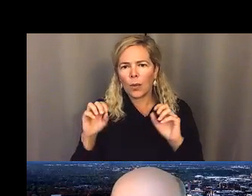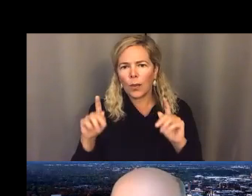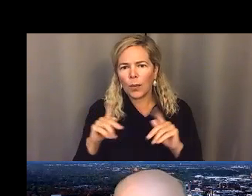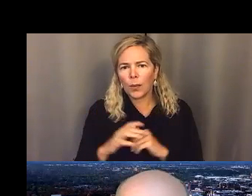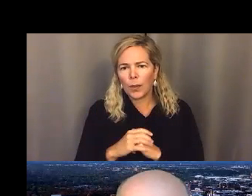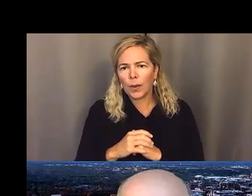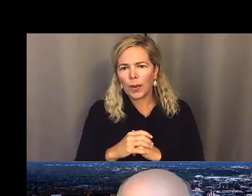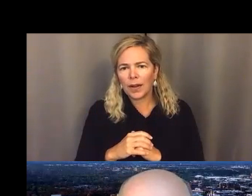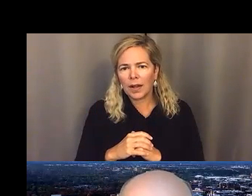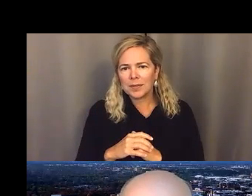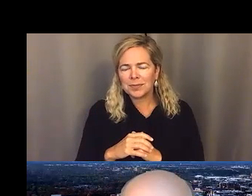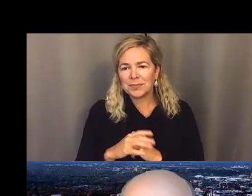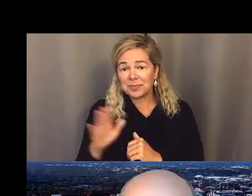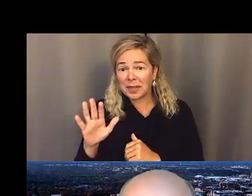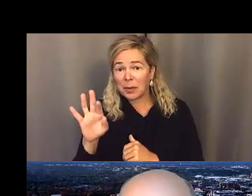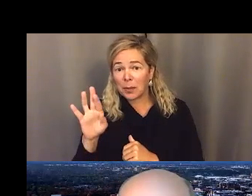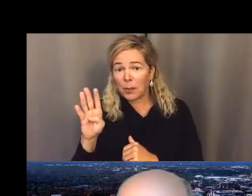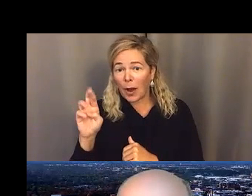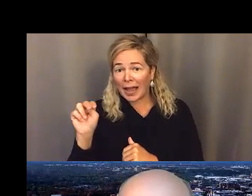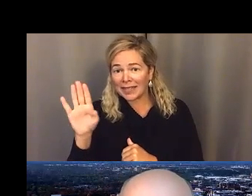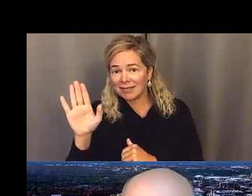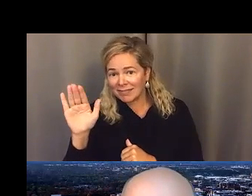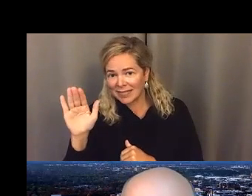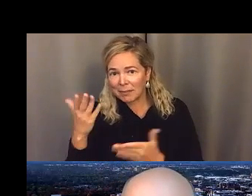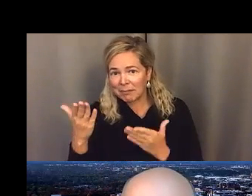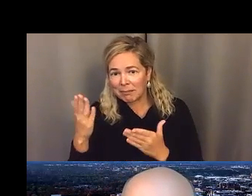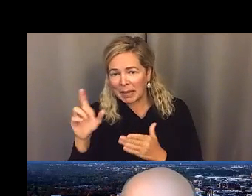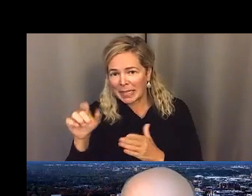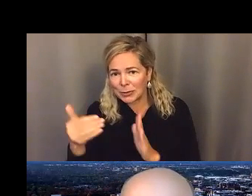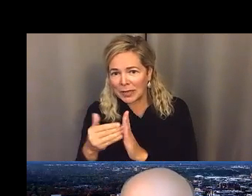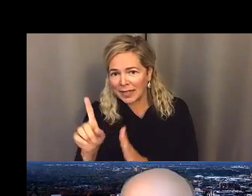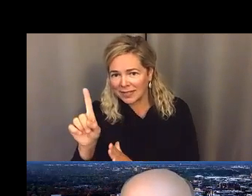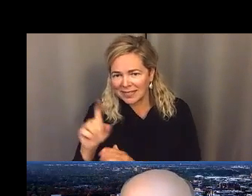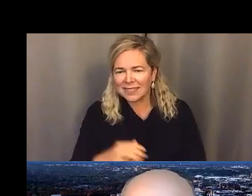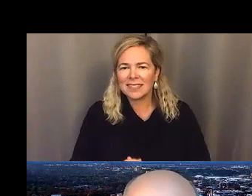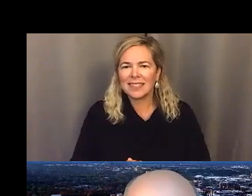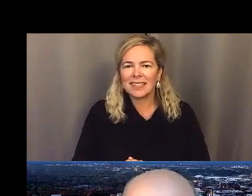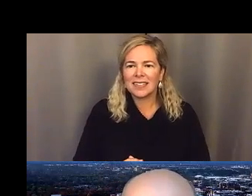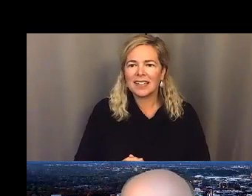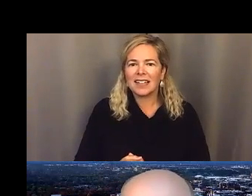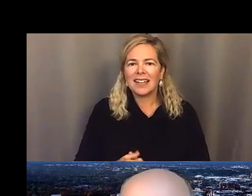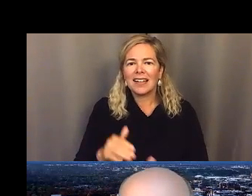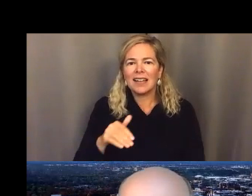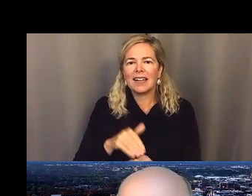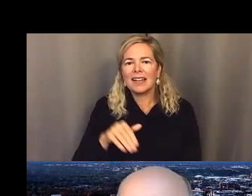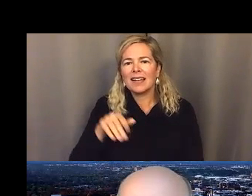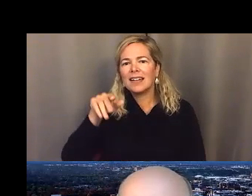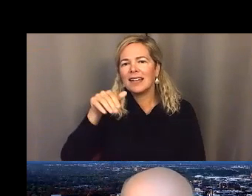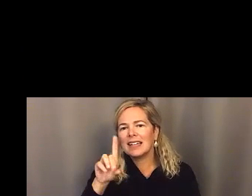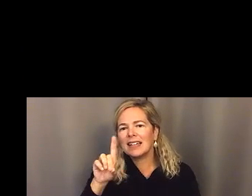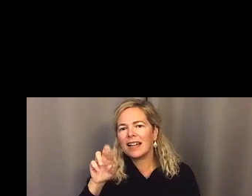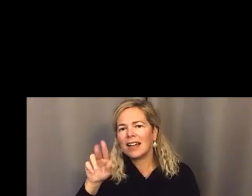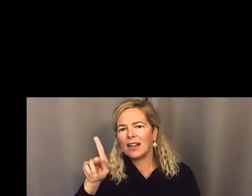I'll let you go for a second, Brian. I may need to come back to you, however. Dr. Kolars, I have a question for you.